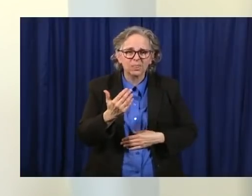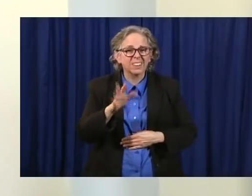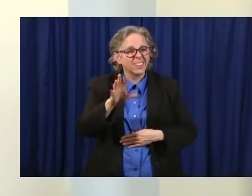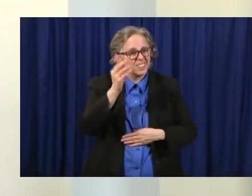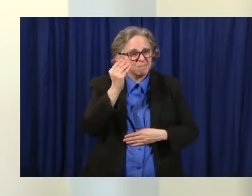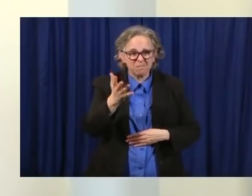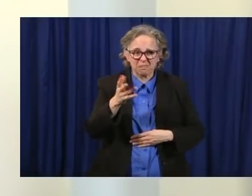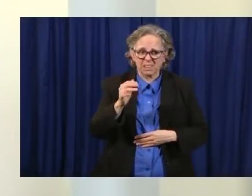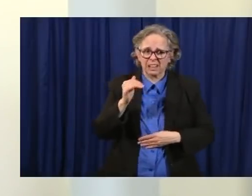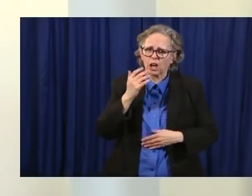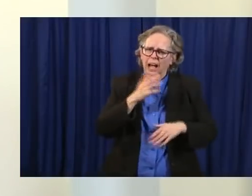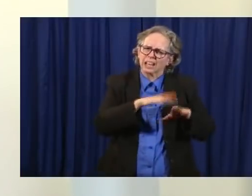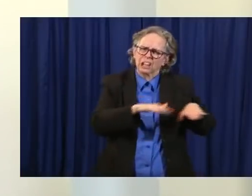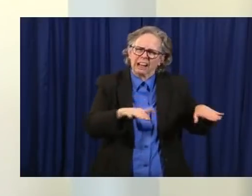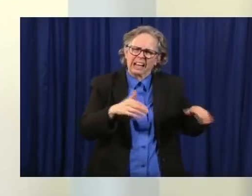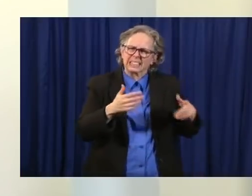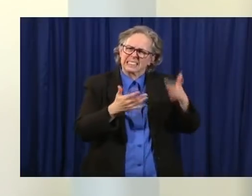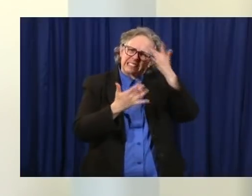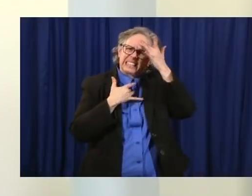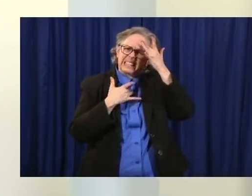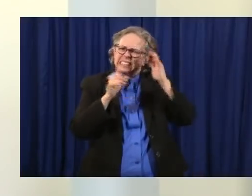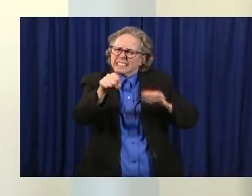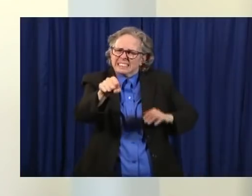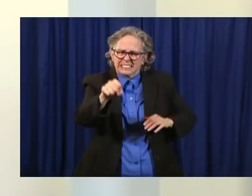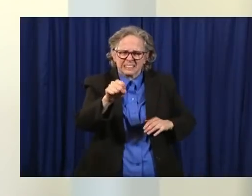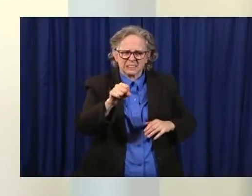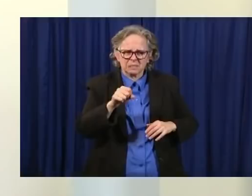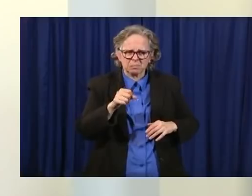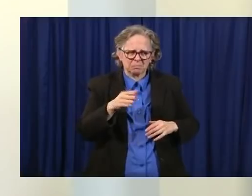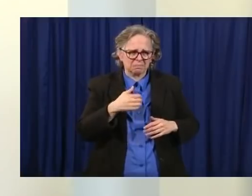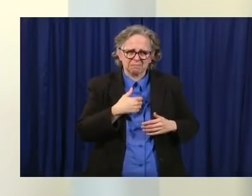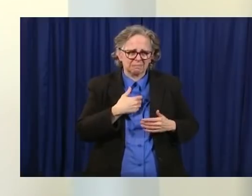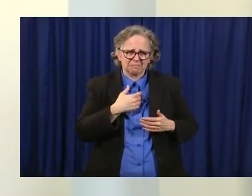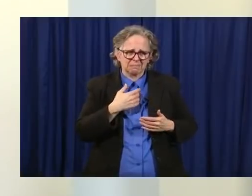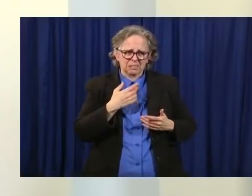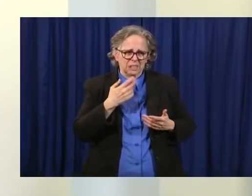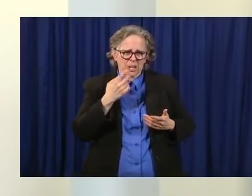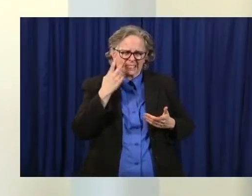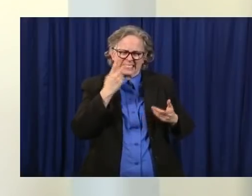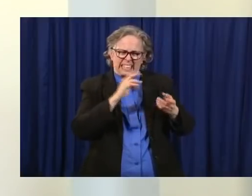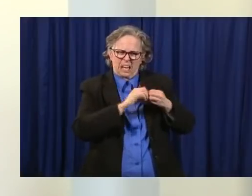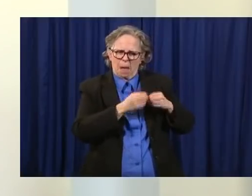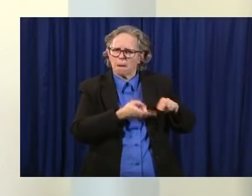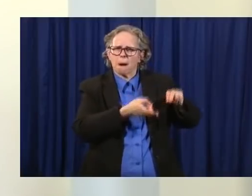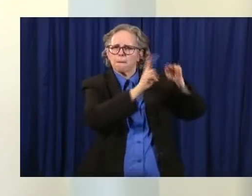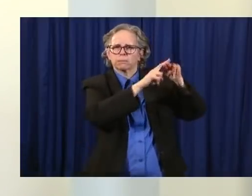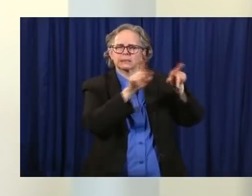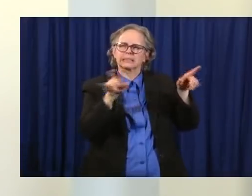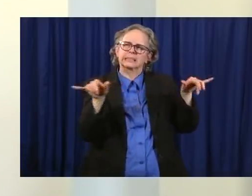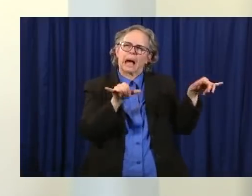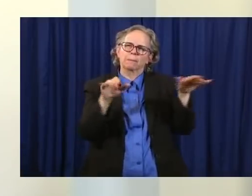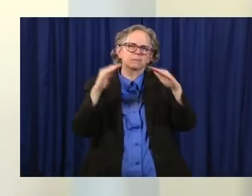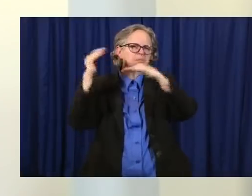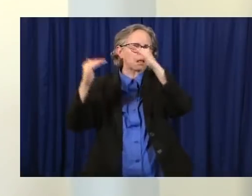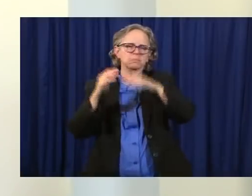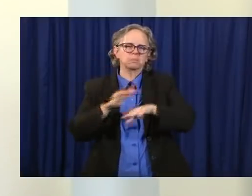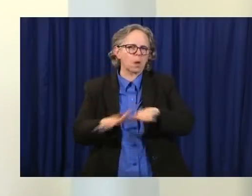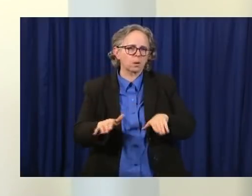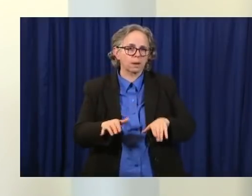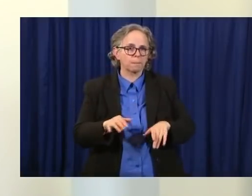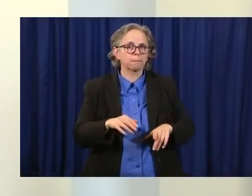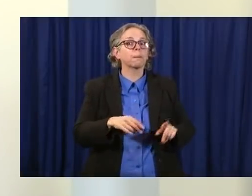kids sick, but we're not seeing them in the numbers that we're seeing adults that are sick. So they are passing it